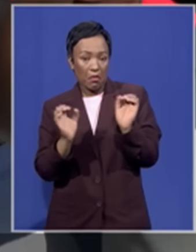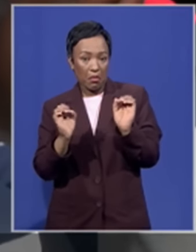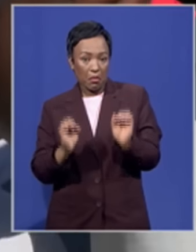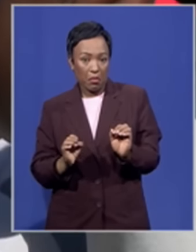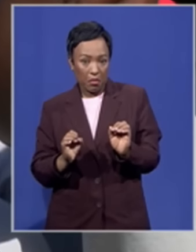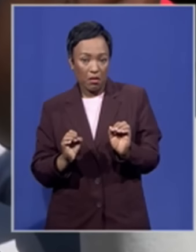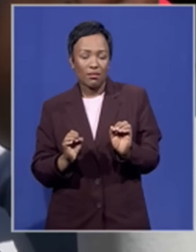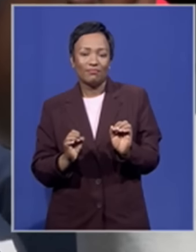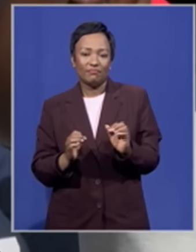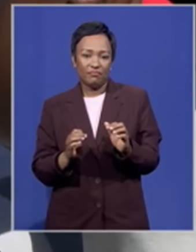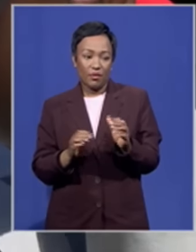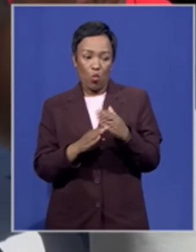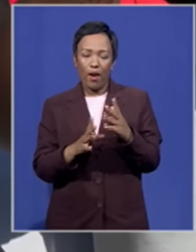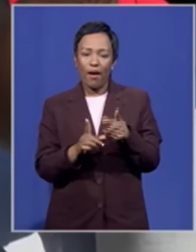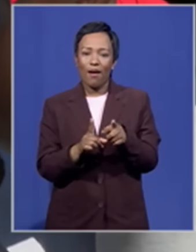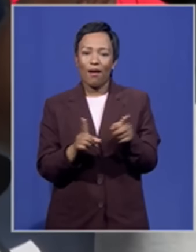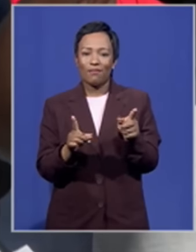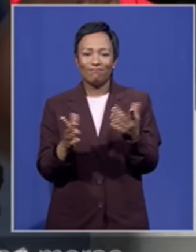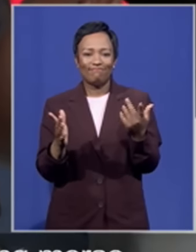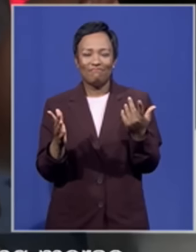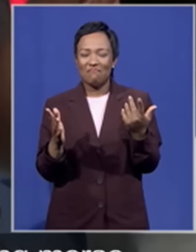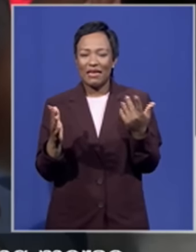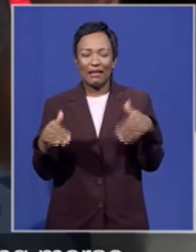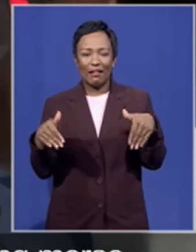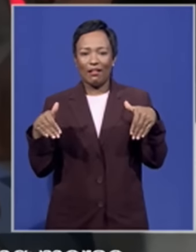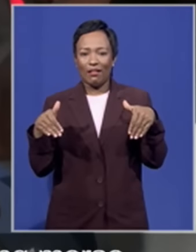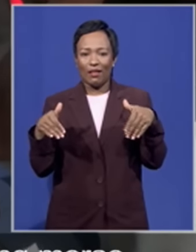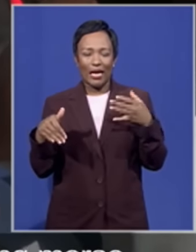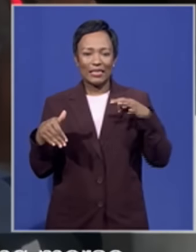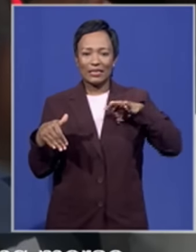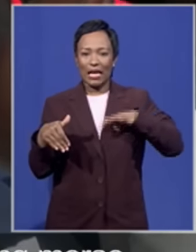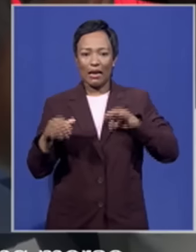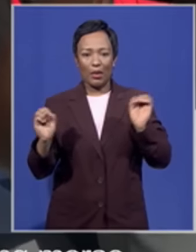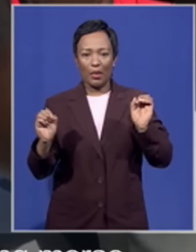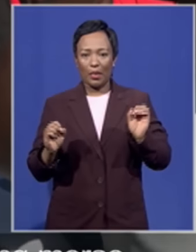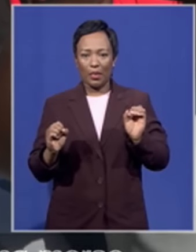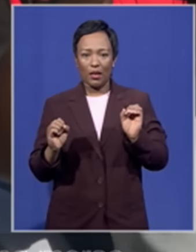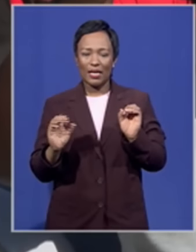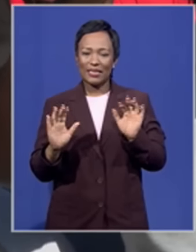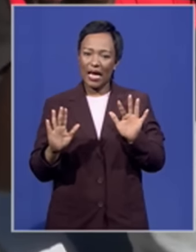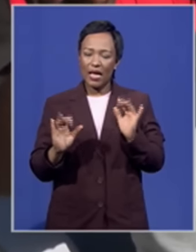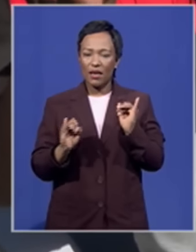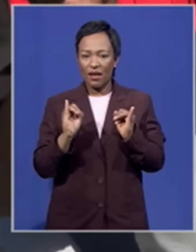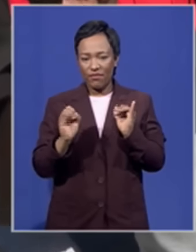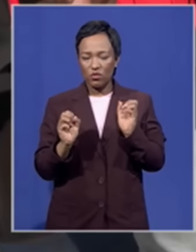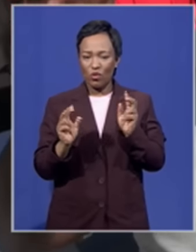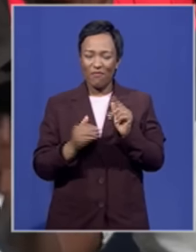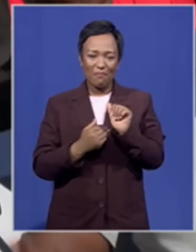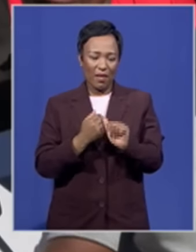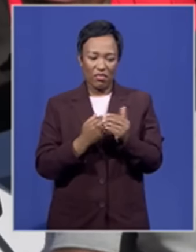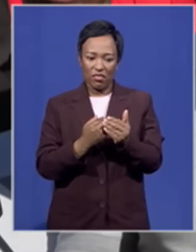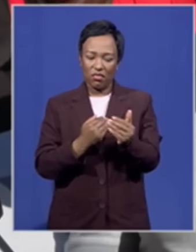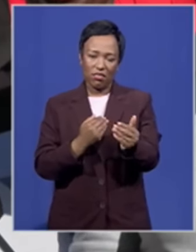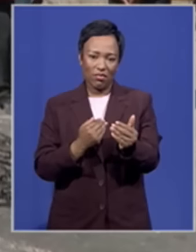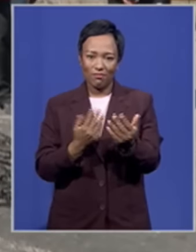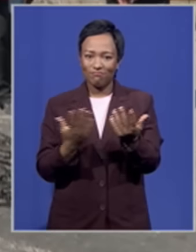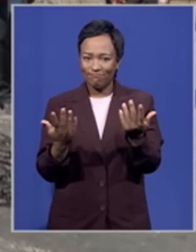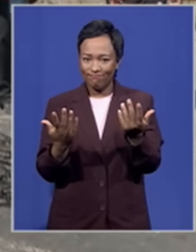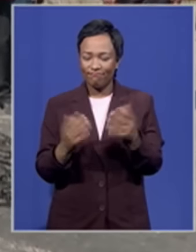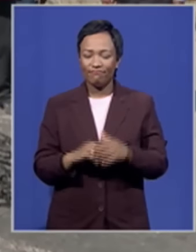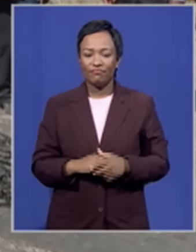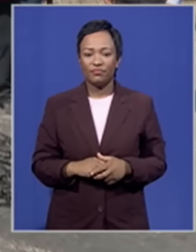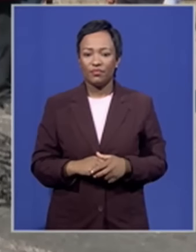approved, then these workers will be left with no salary for the next coming 10, 11, 12 months. It's going to be a problem.